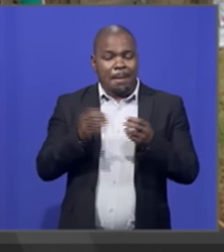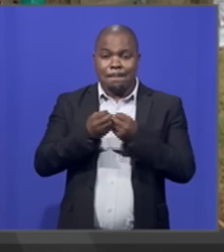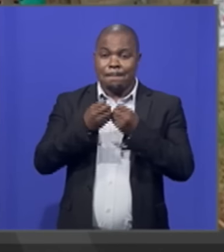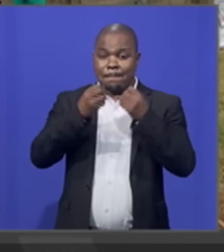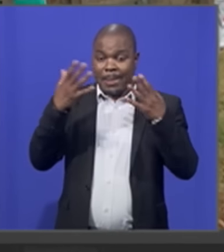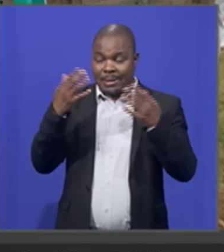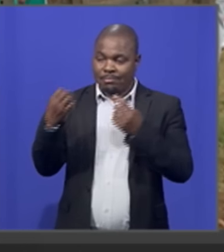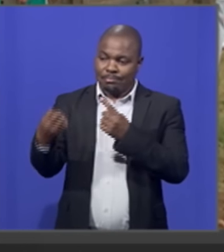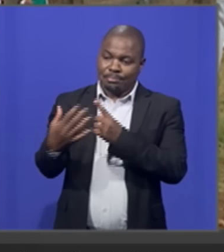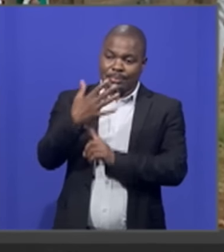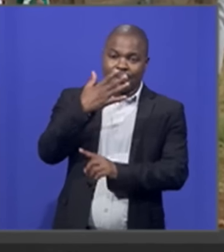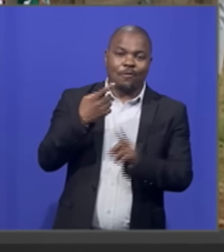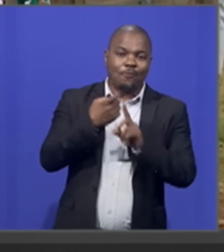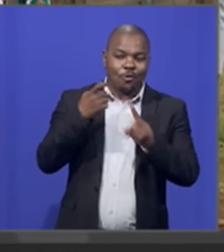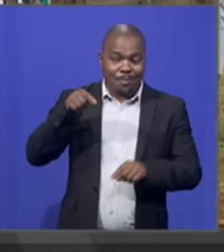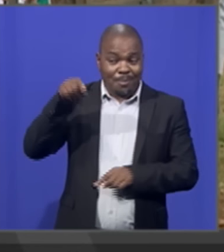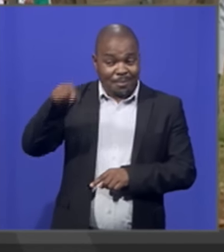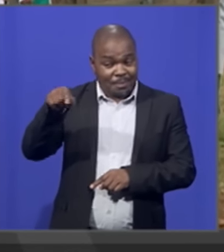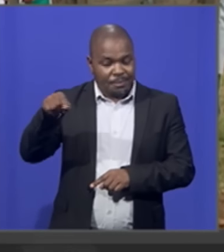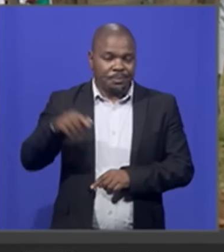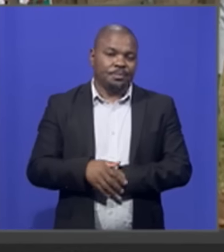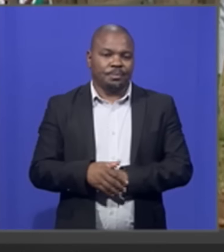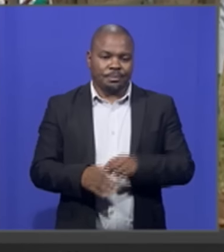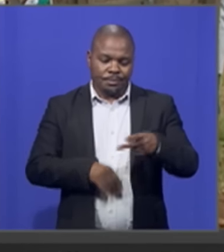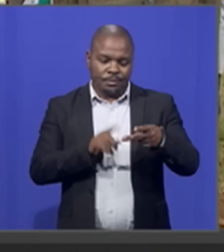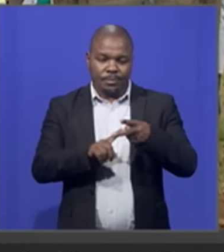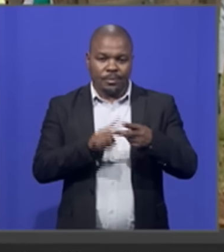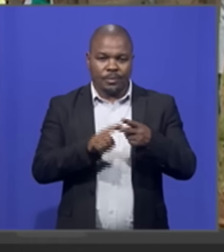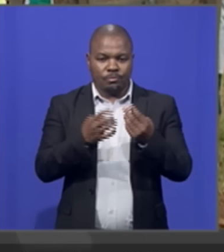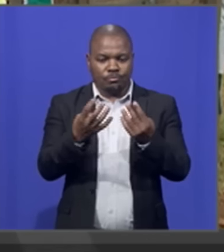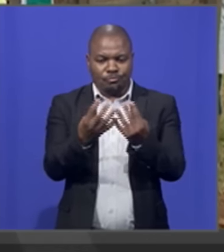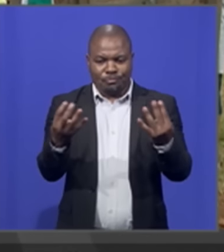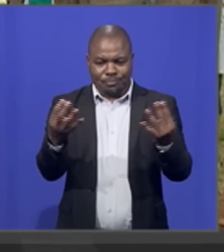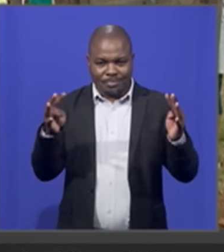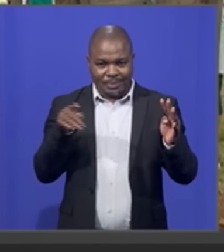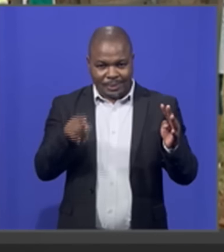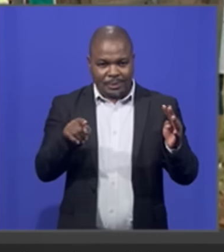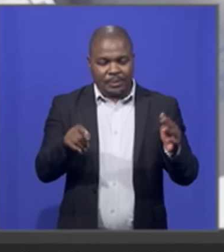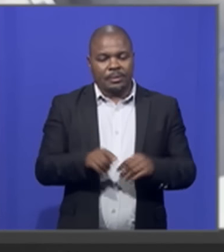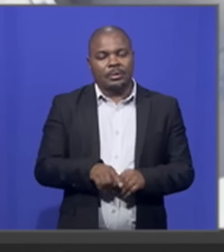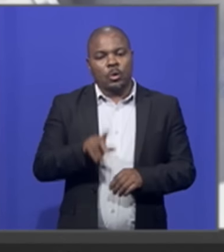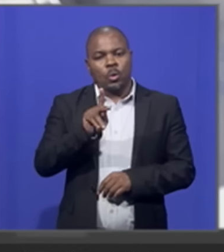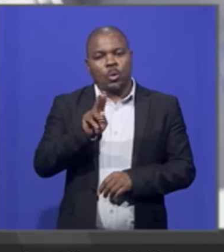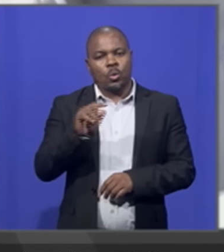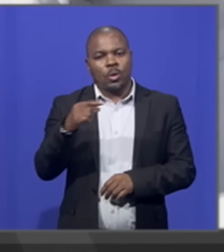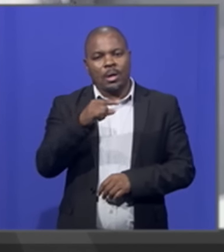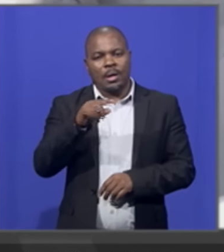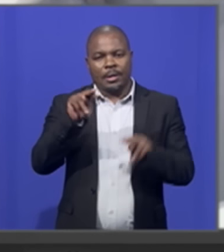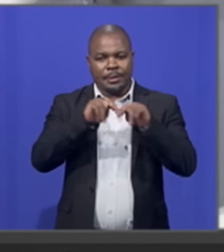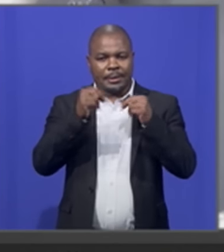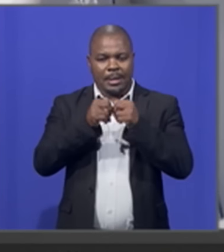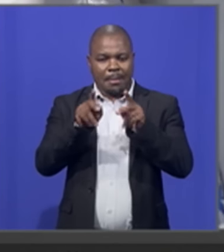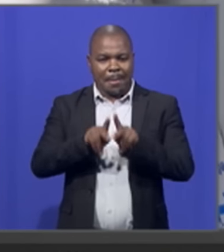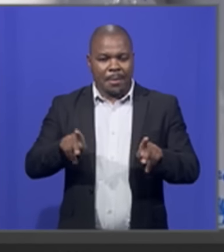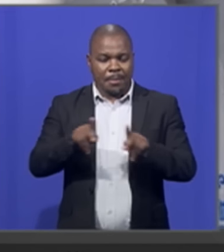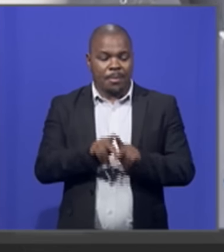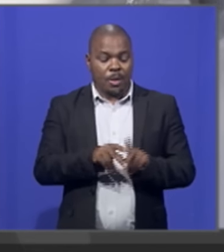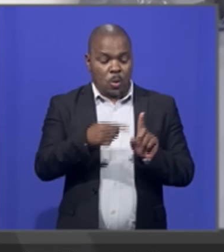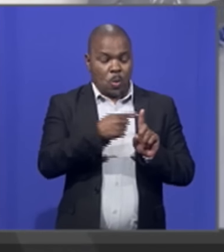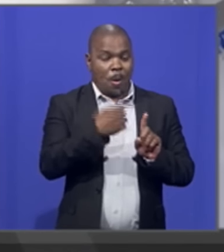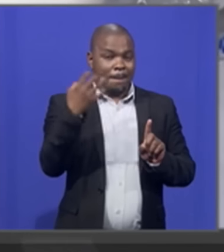infection that we have comes cross-border. But the second thing is the border here in Limpopo with the Kruger National Park. Steenhuisen o roletše gore meento e